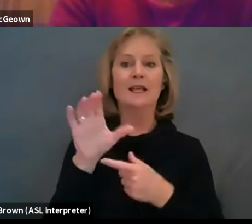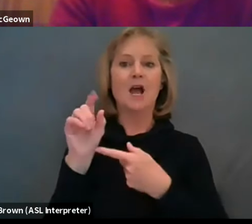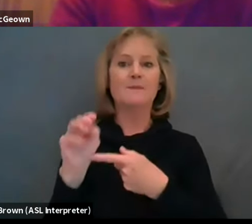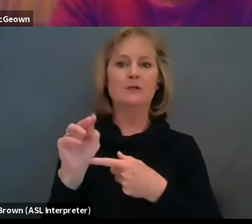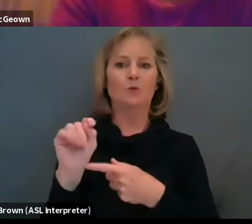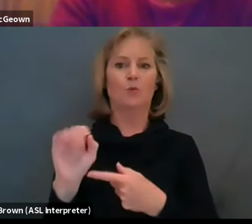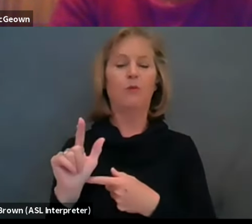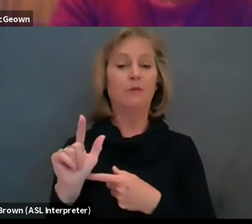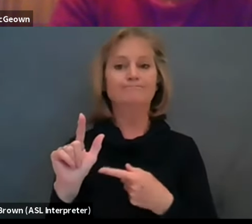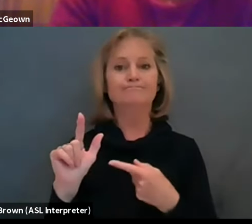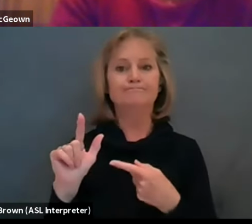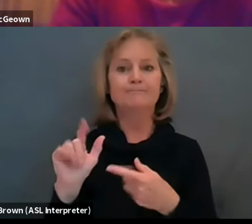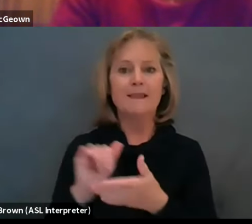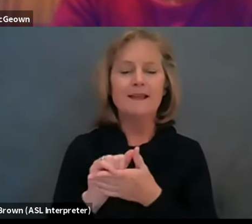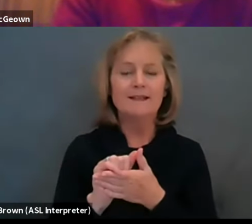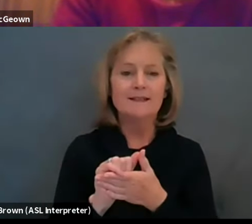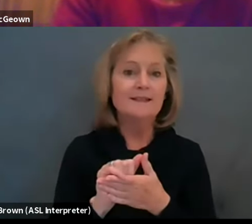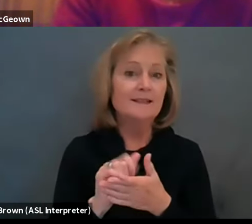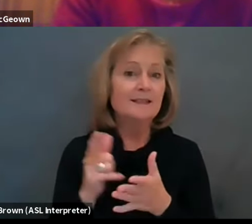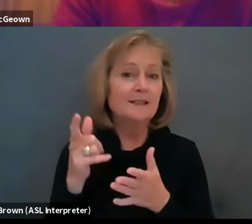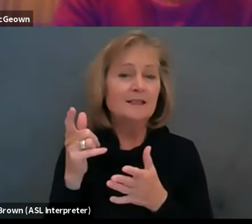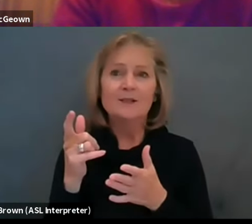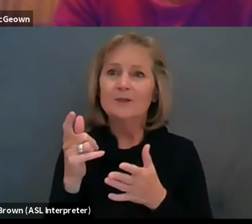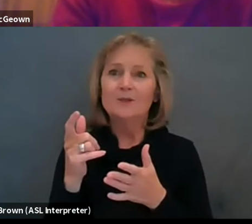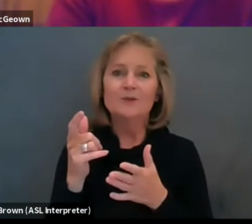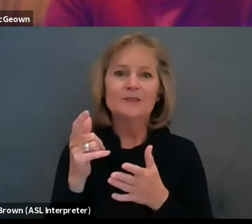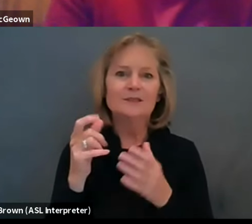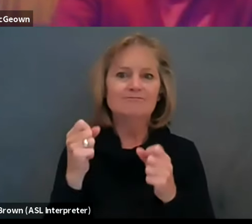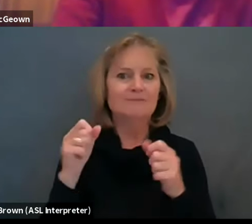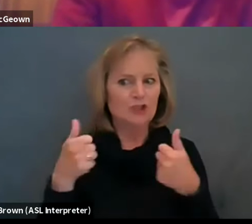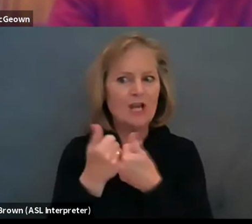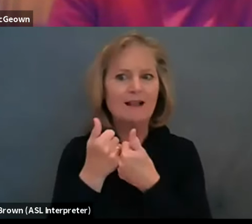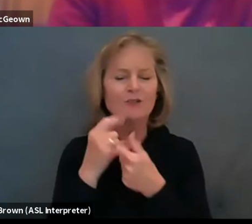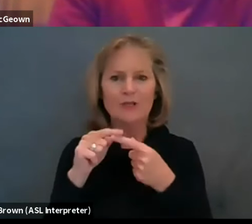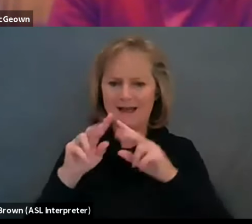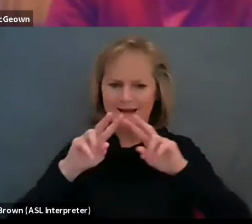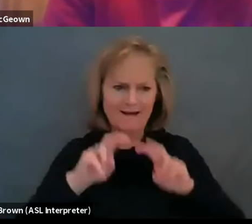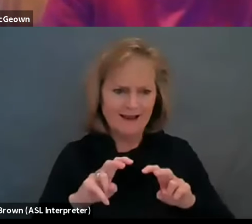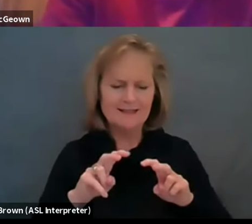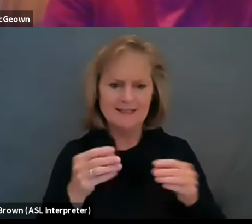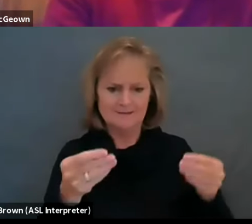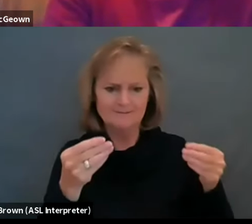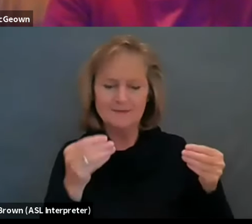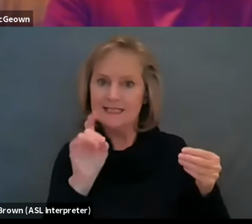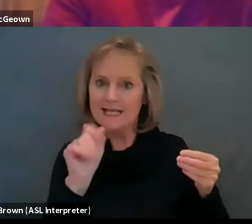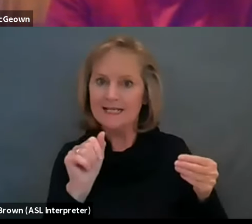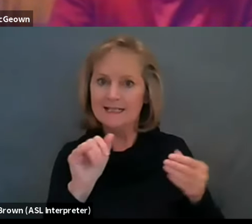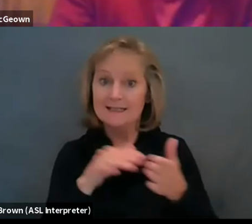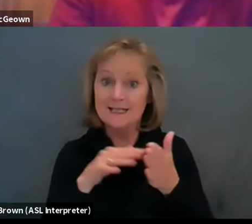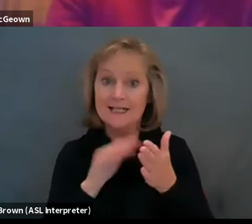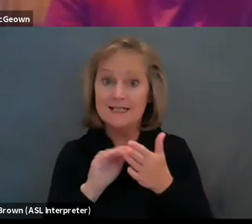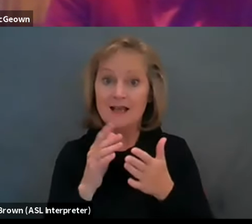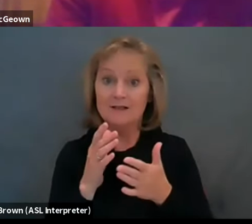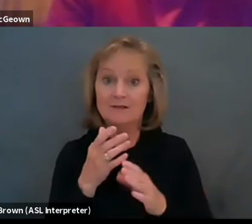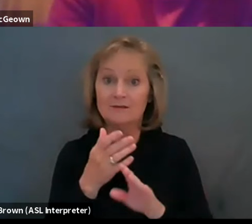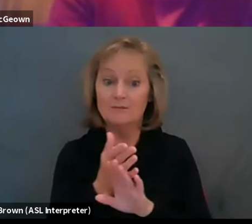because that is one of the things that presented such a challenge when it came to analyzing the data, the studies that were part